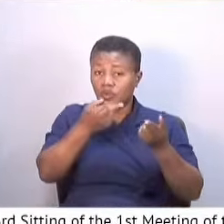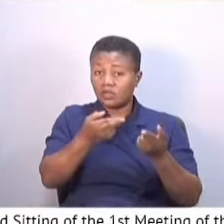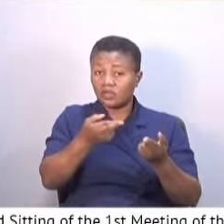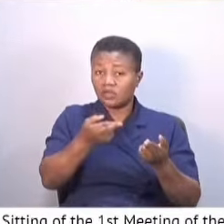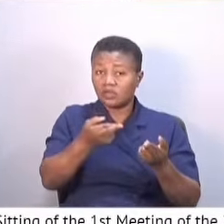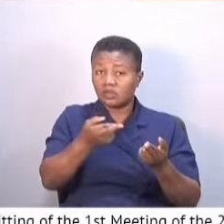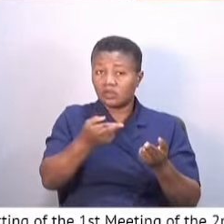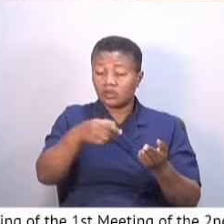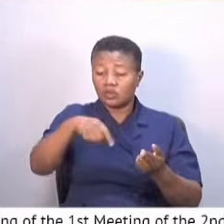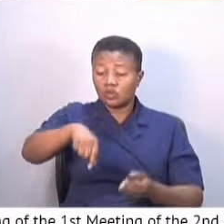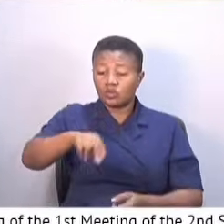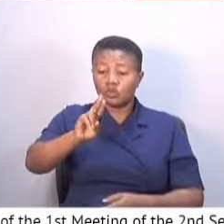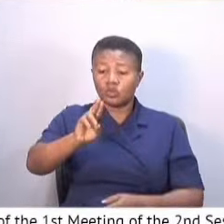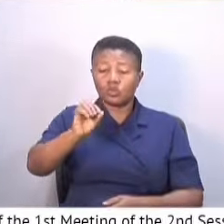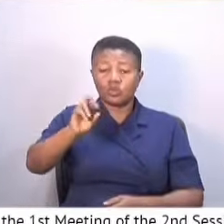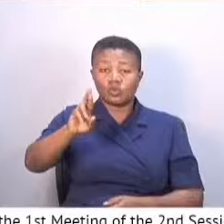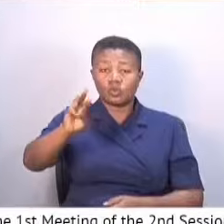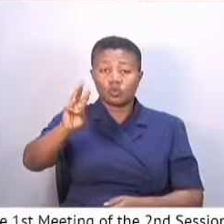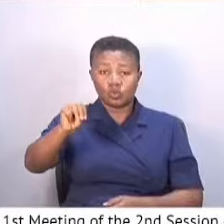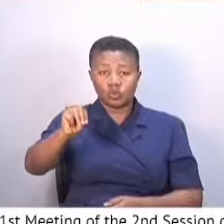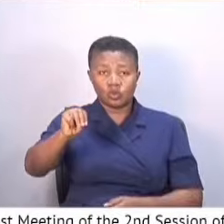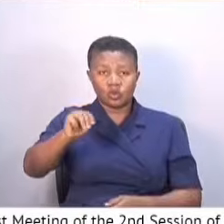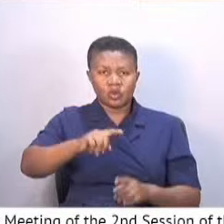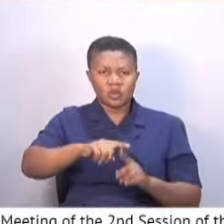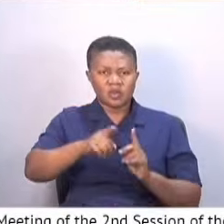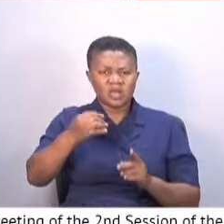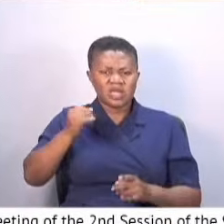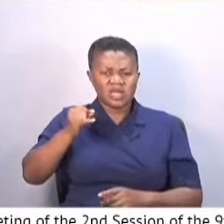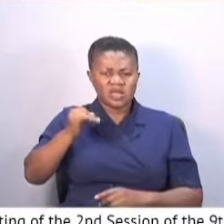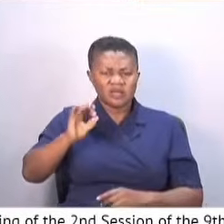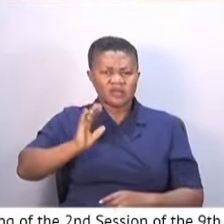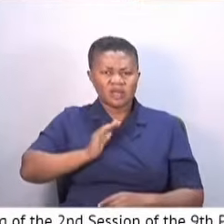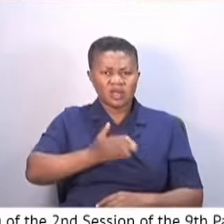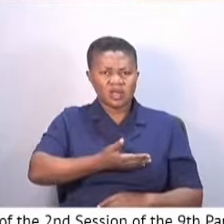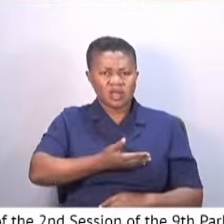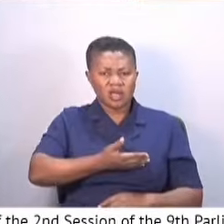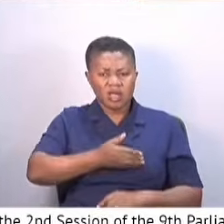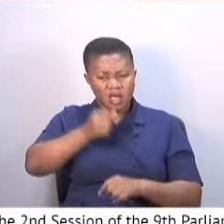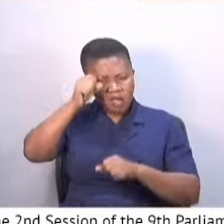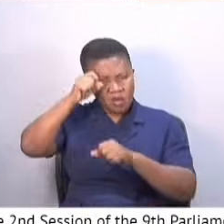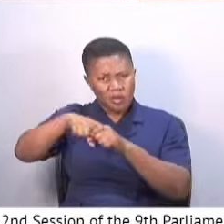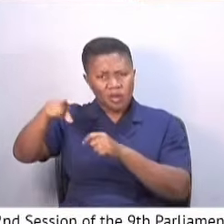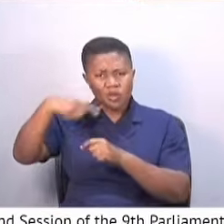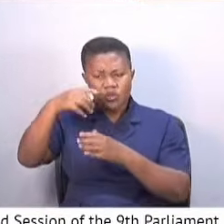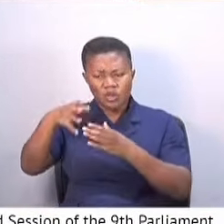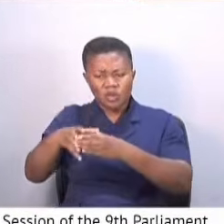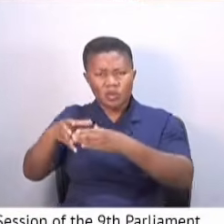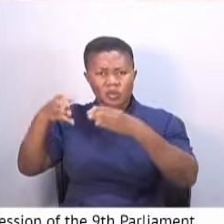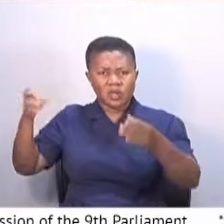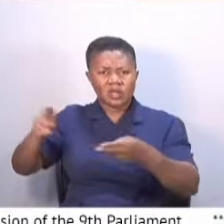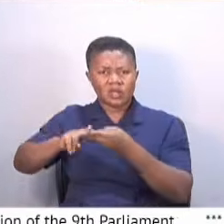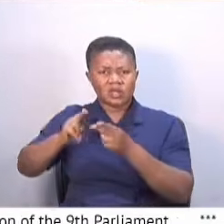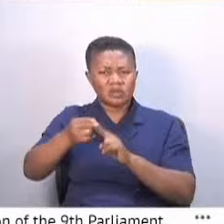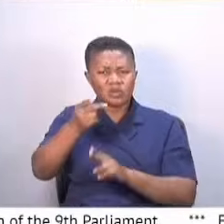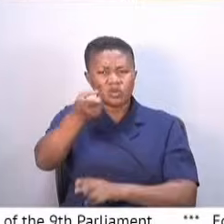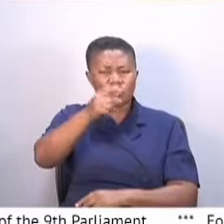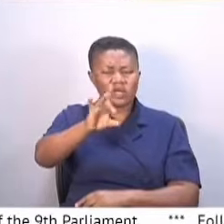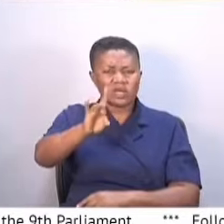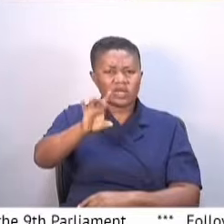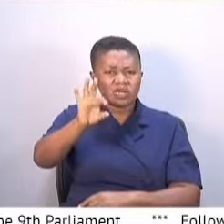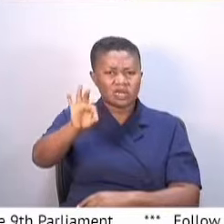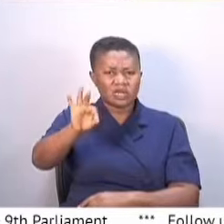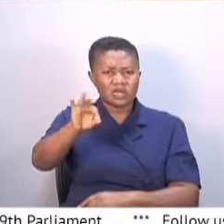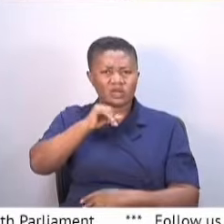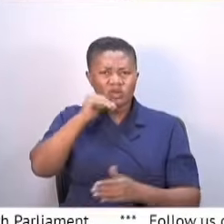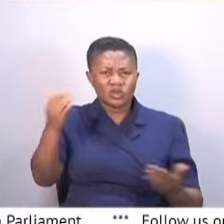Speaker, but the fact that if we don't get our colleagues who have a super majority of 189, and at the moment we are just